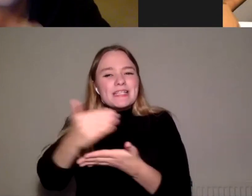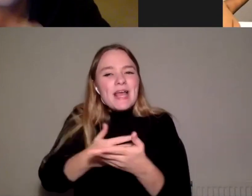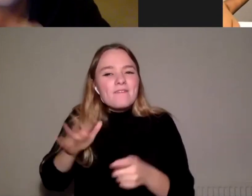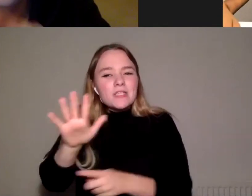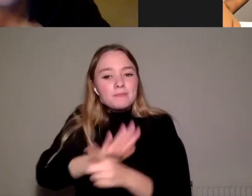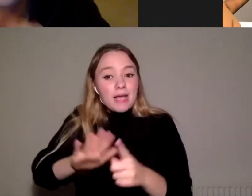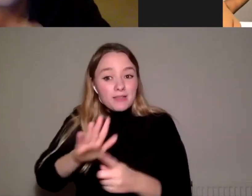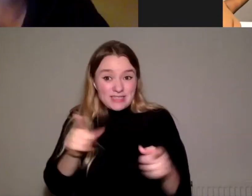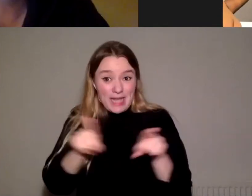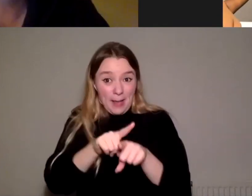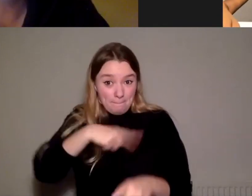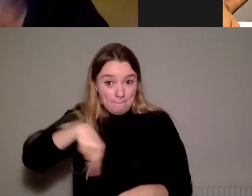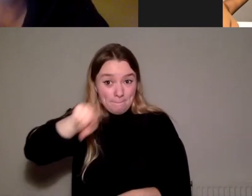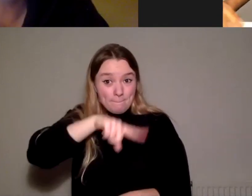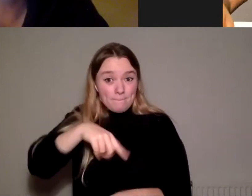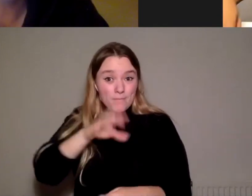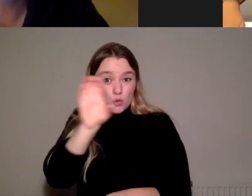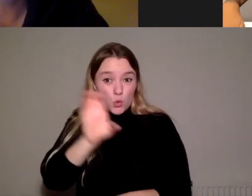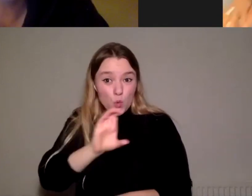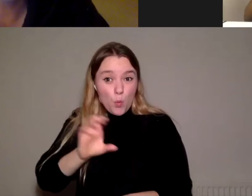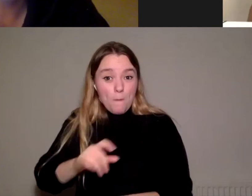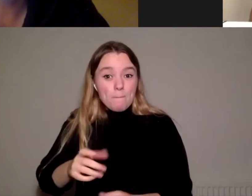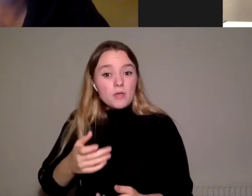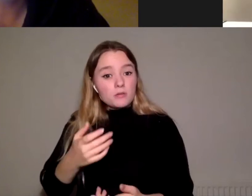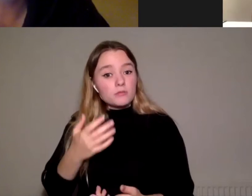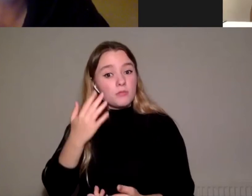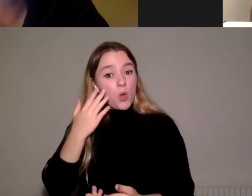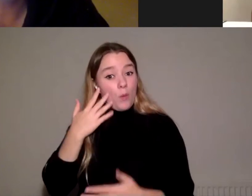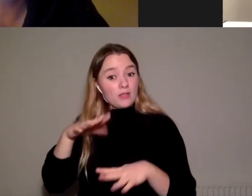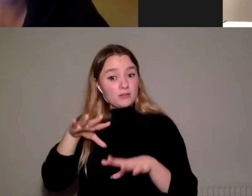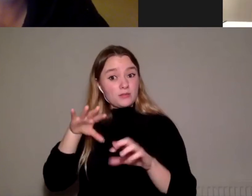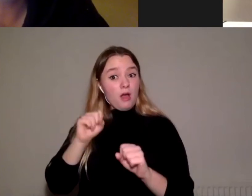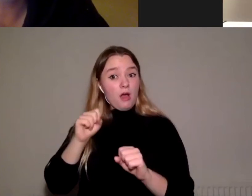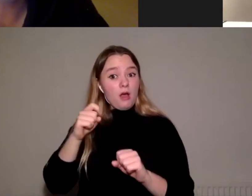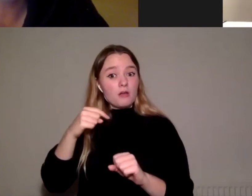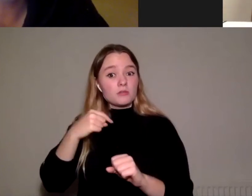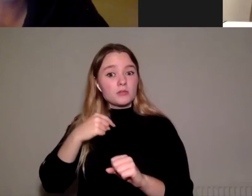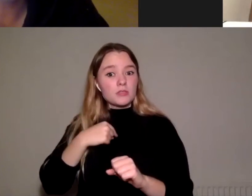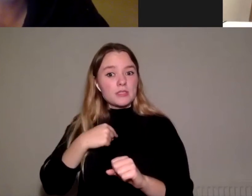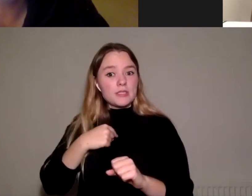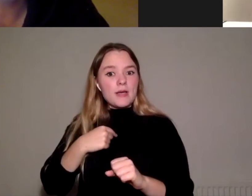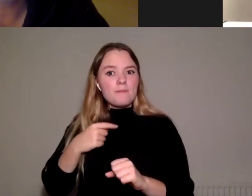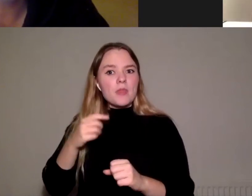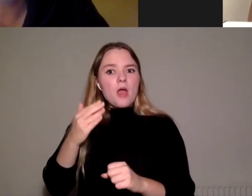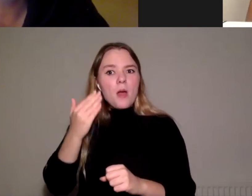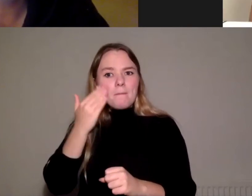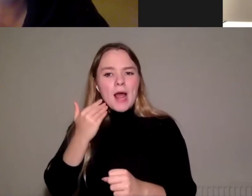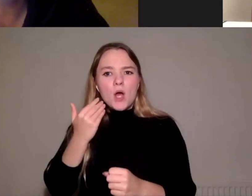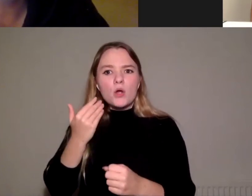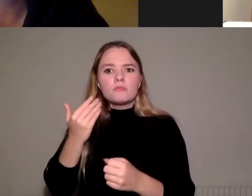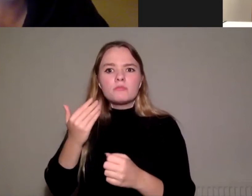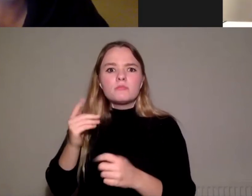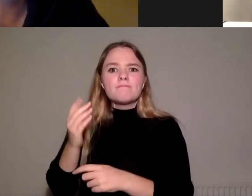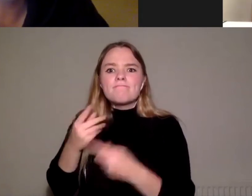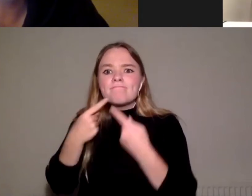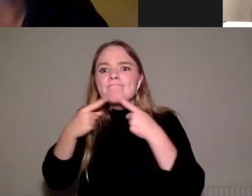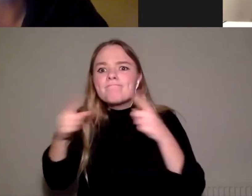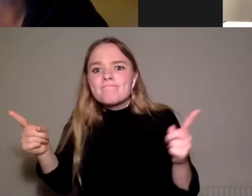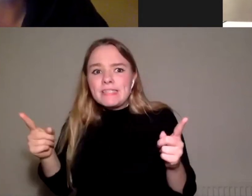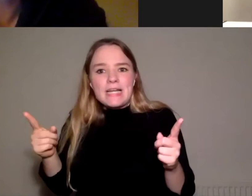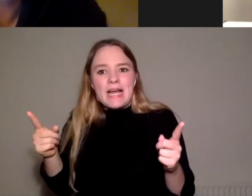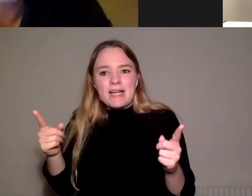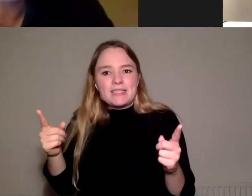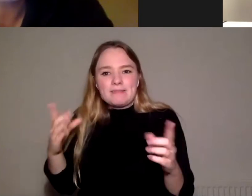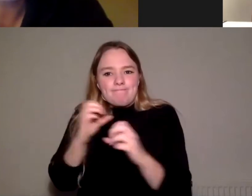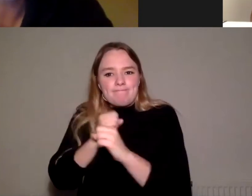is right now. Because at the start, a lot of Black people and other minorities didn't want to speak out because it wasn't safe for them to do so. So that's